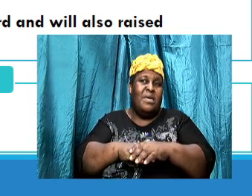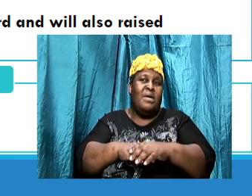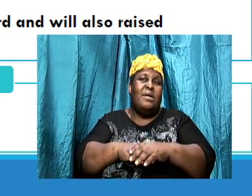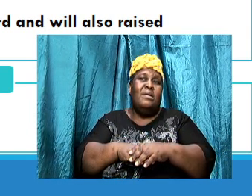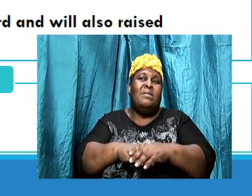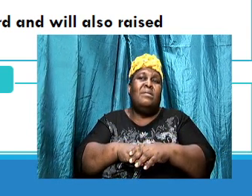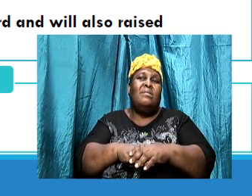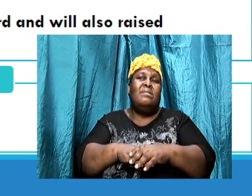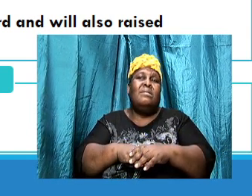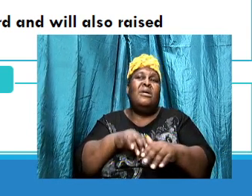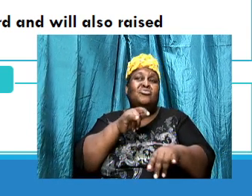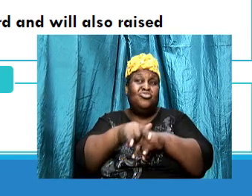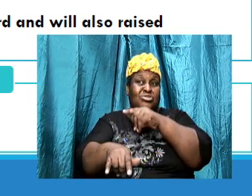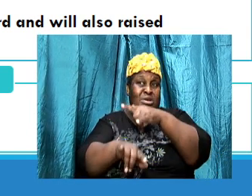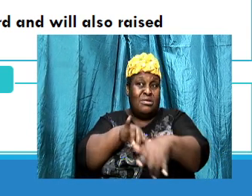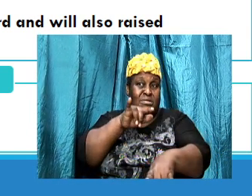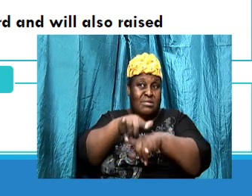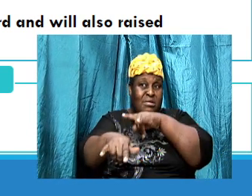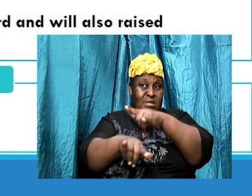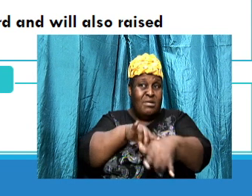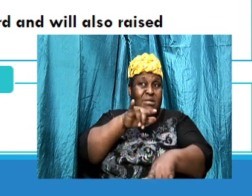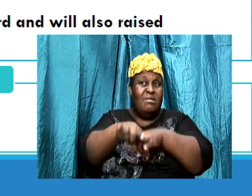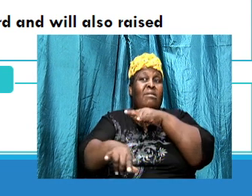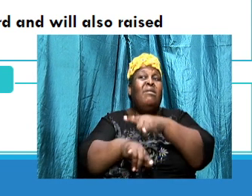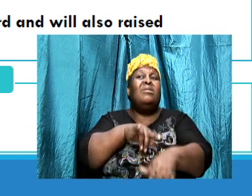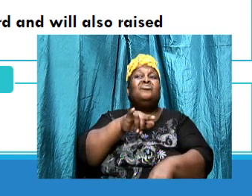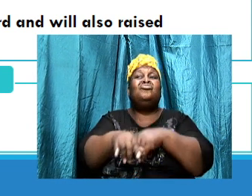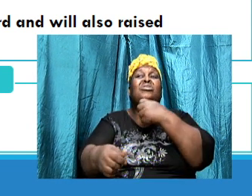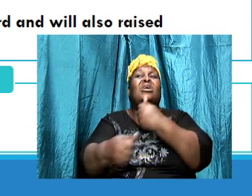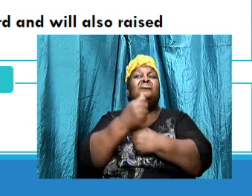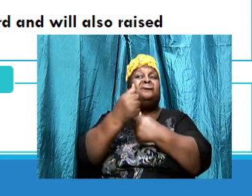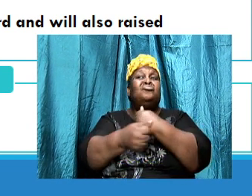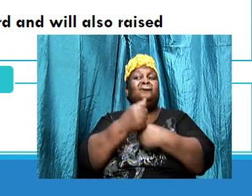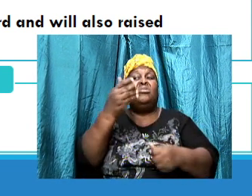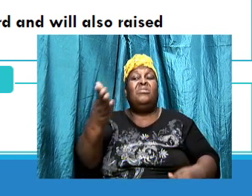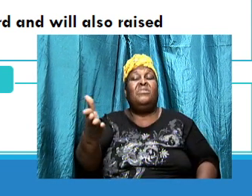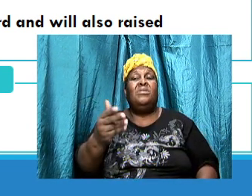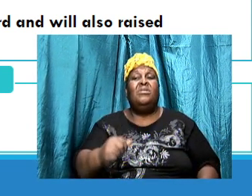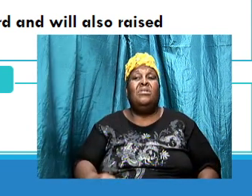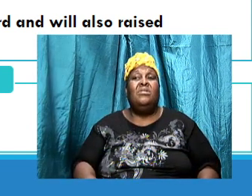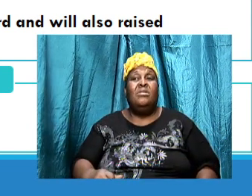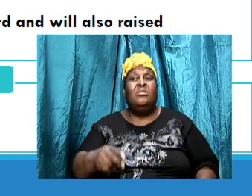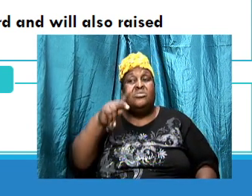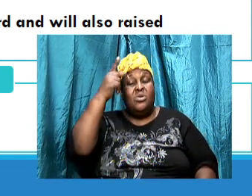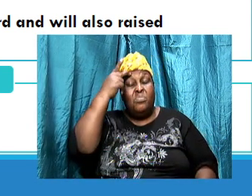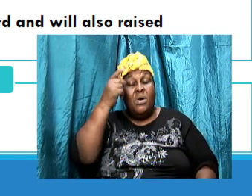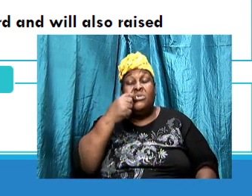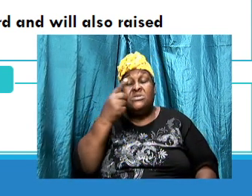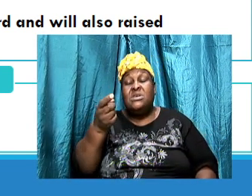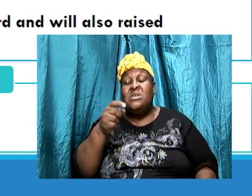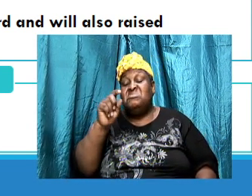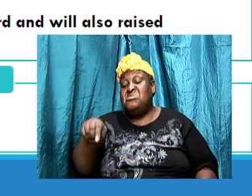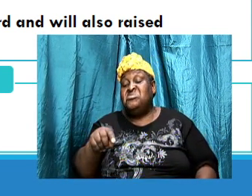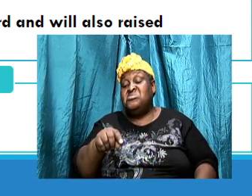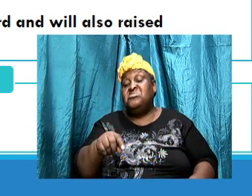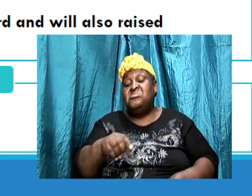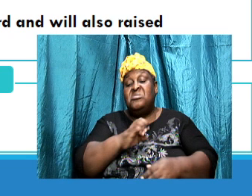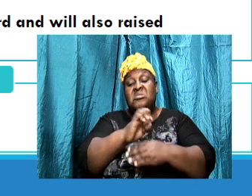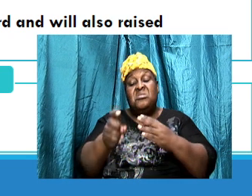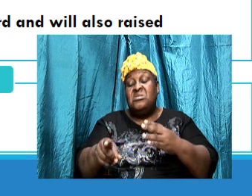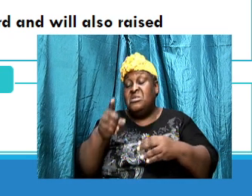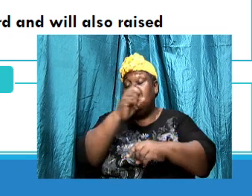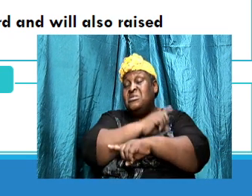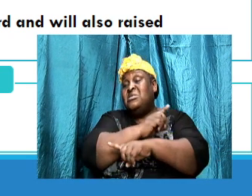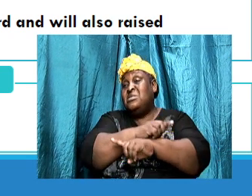them. And so at the end of the day, Paul was saying that this is what this man needs. This is probably the only thing that